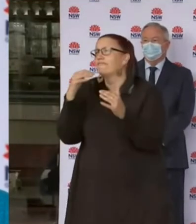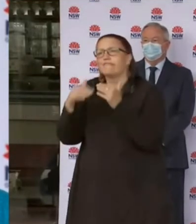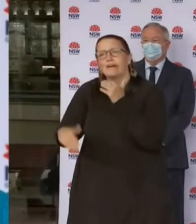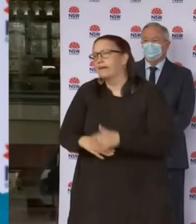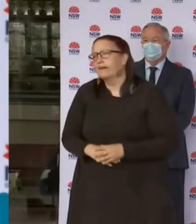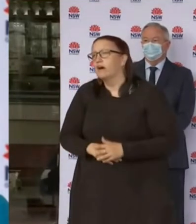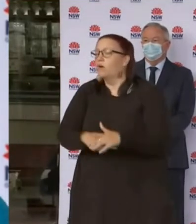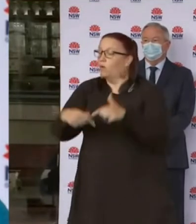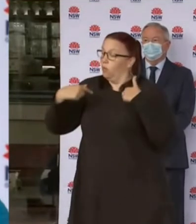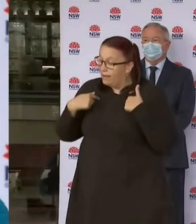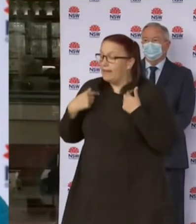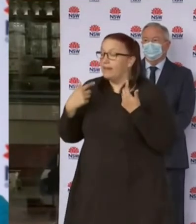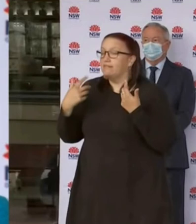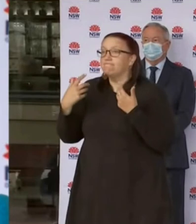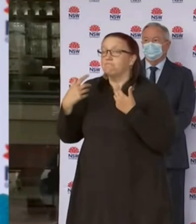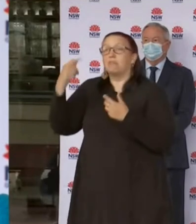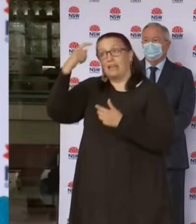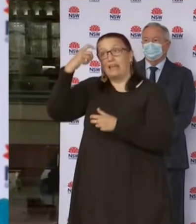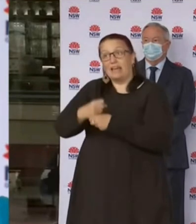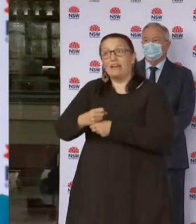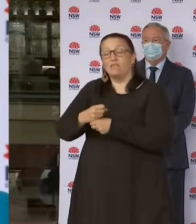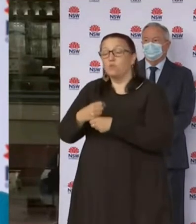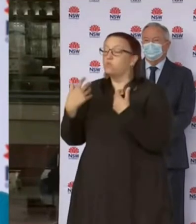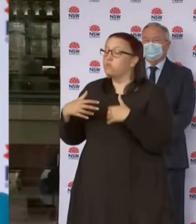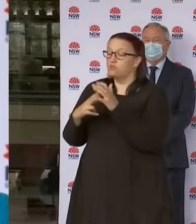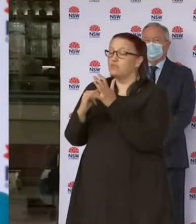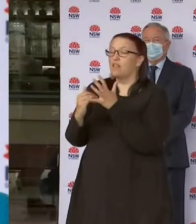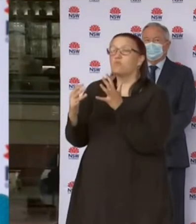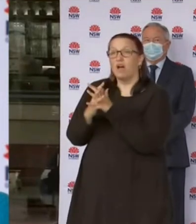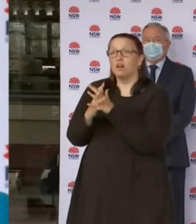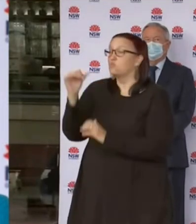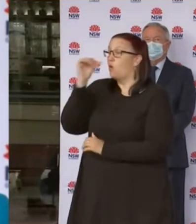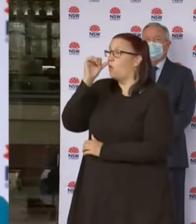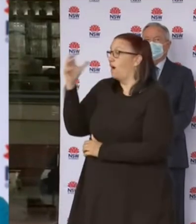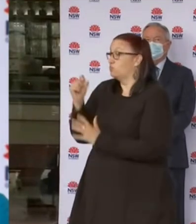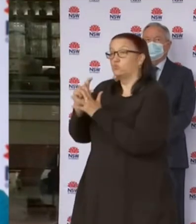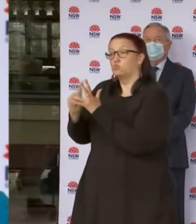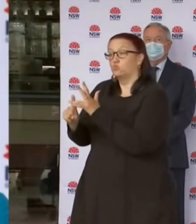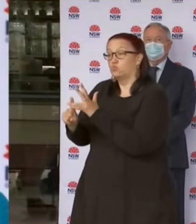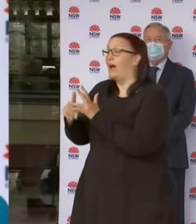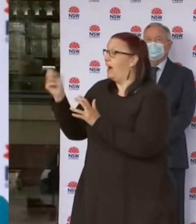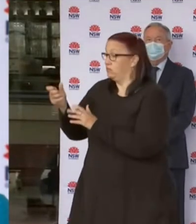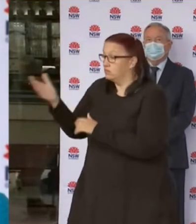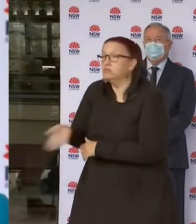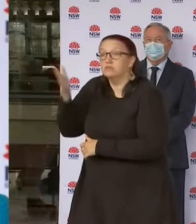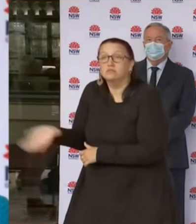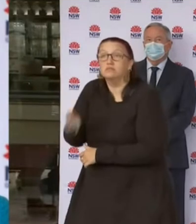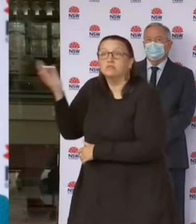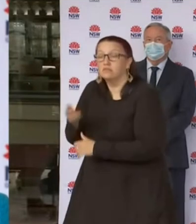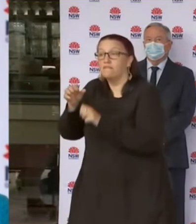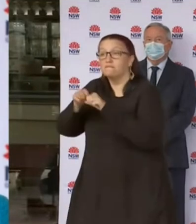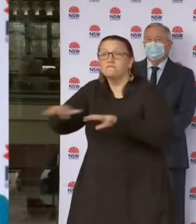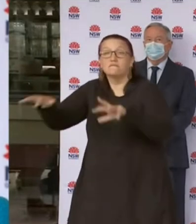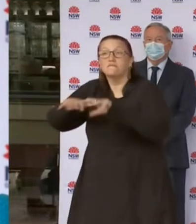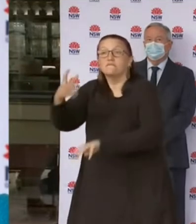course that's why I've been so outspoken in relation to what we think what New South Wales thinks needs to happen to expedite the vaccine